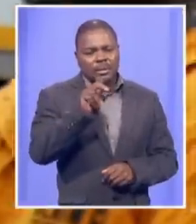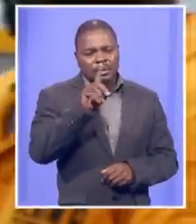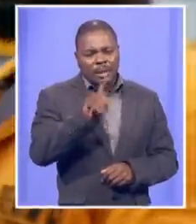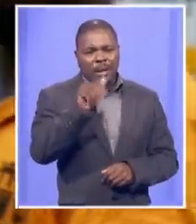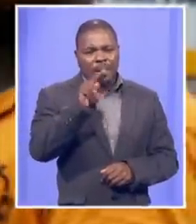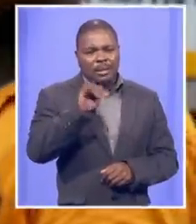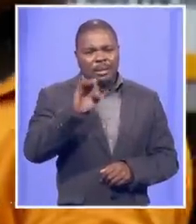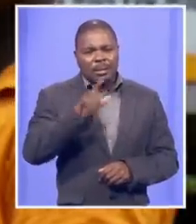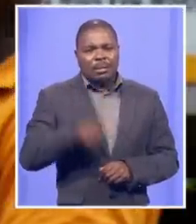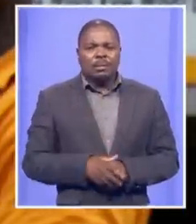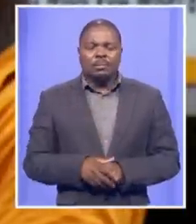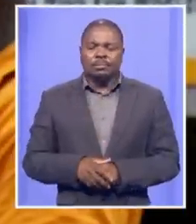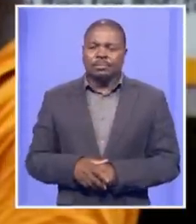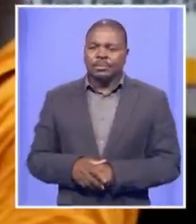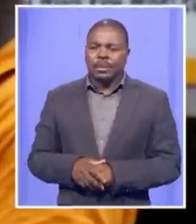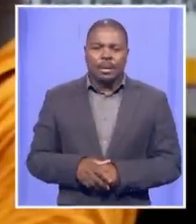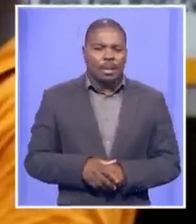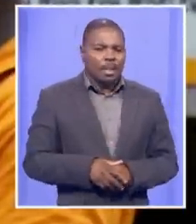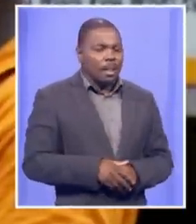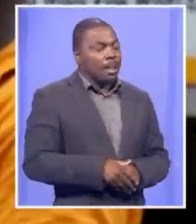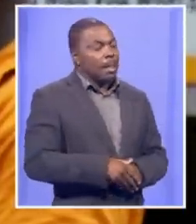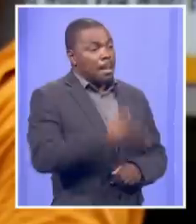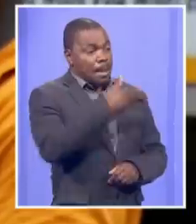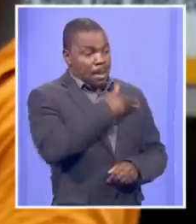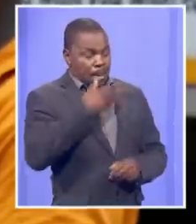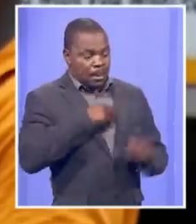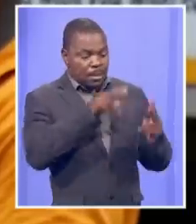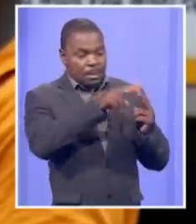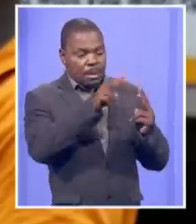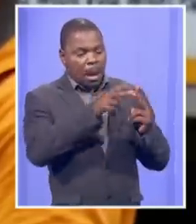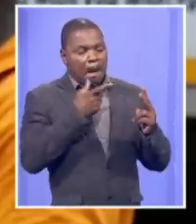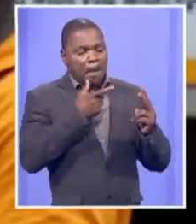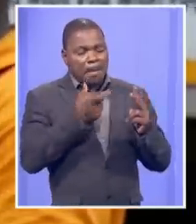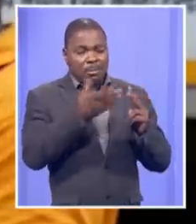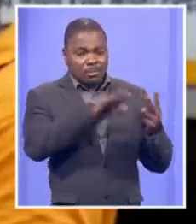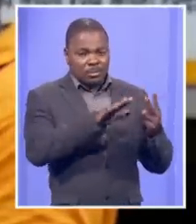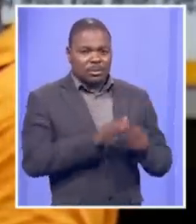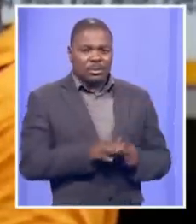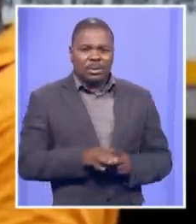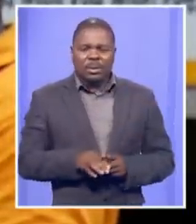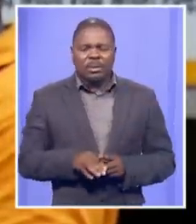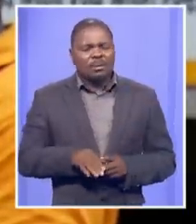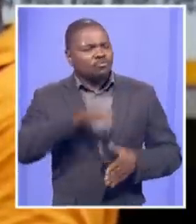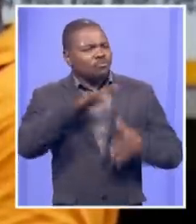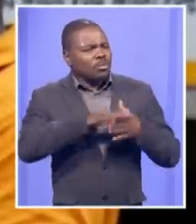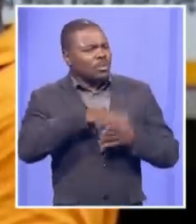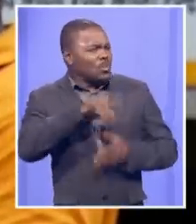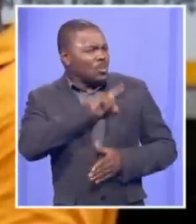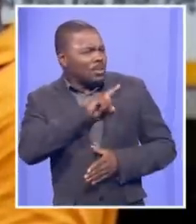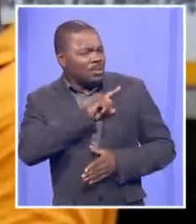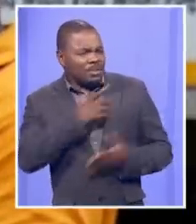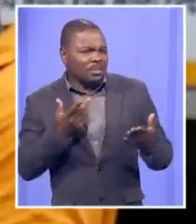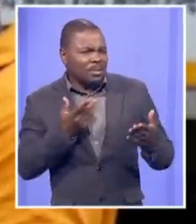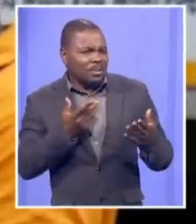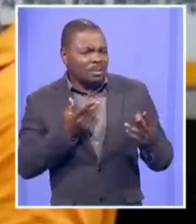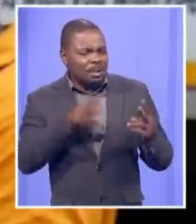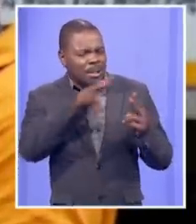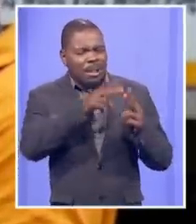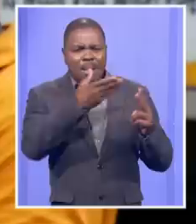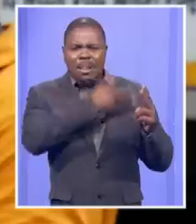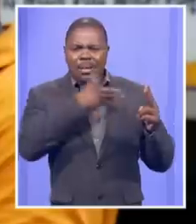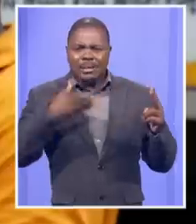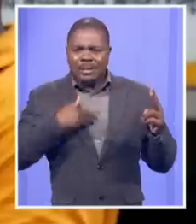of the ladies that were, one that was shot and the two that were killed, was there a particular reason as to why ladies were the ones